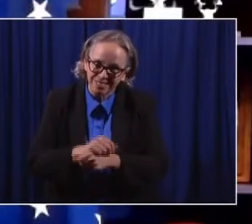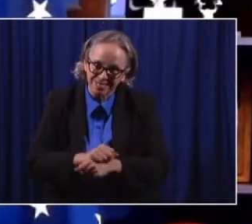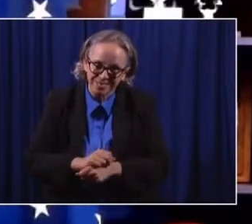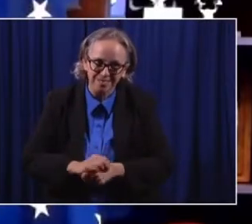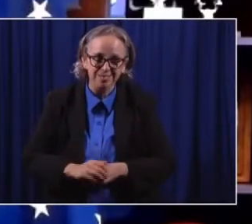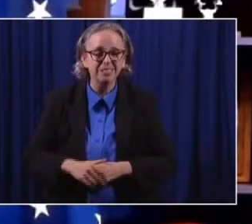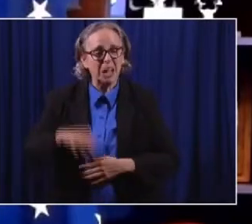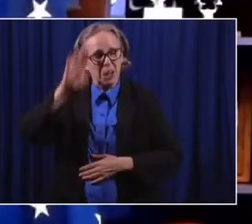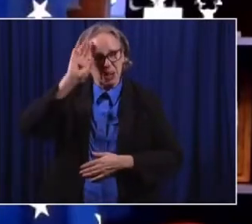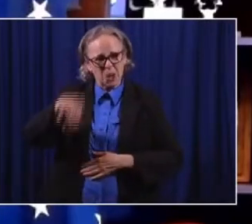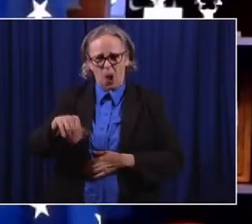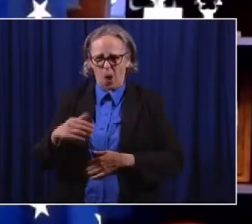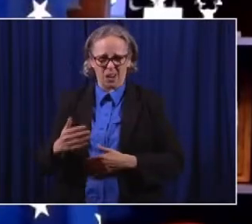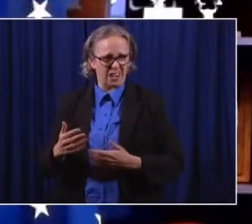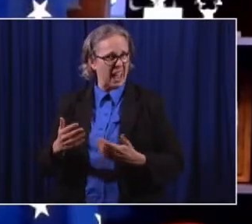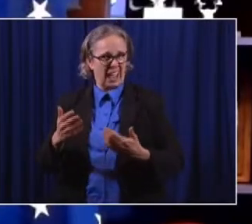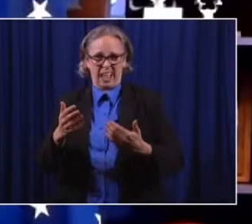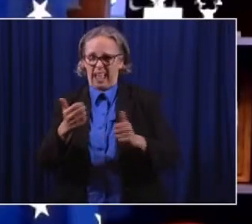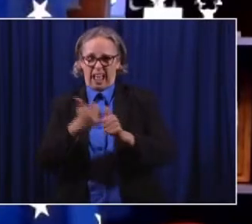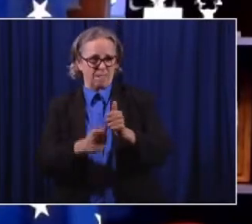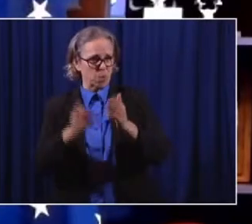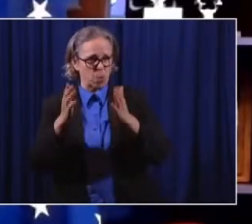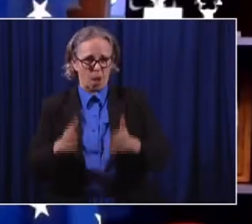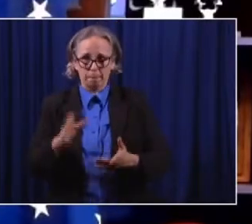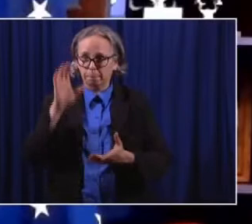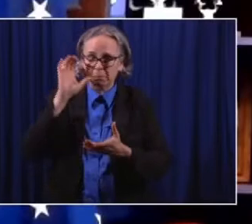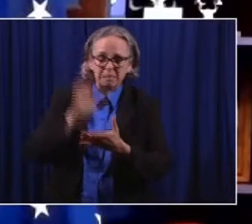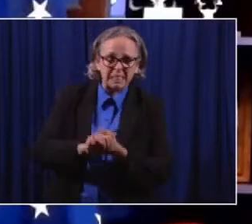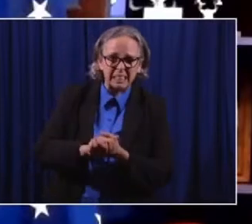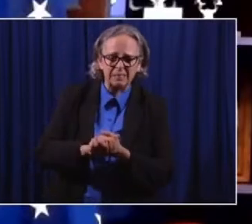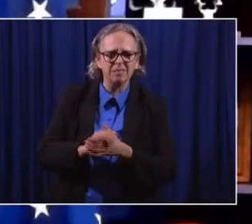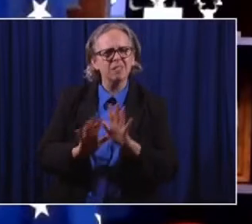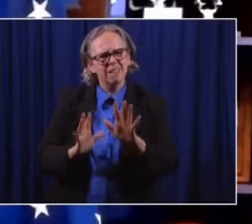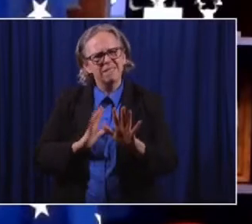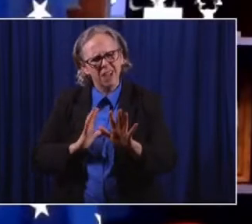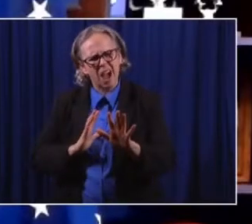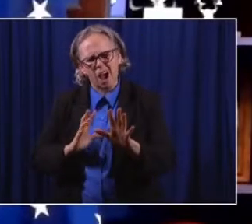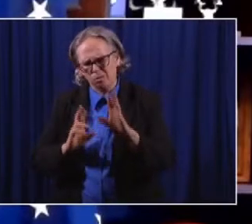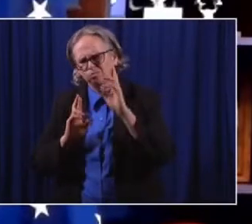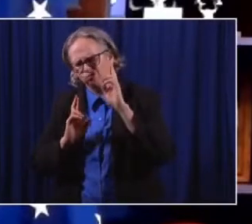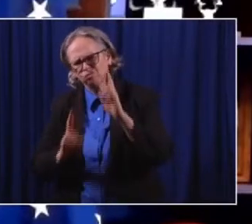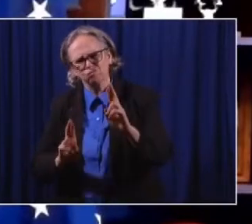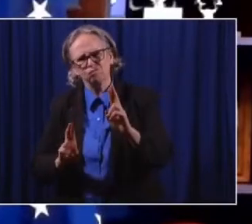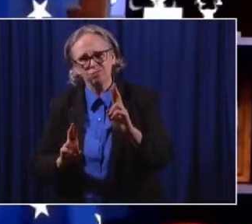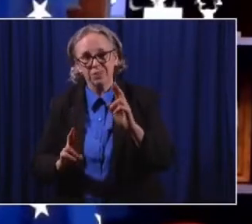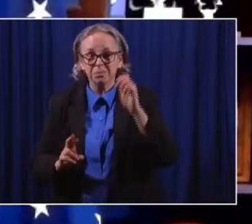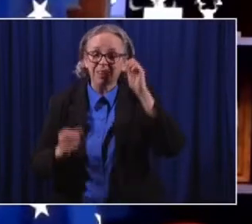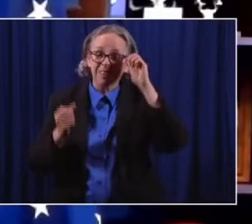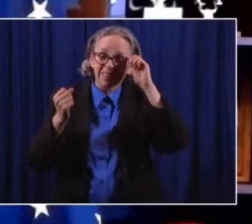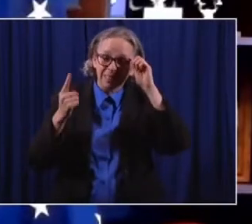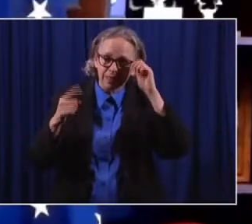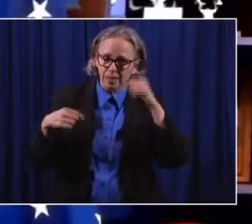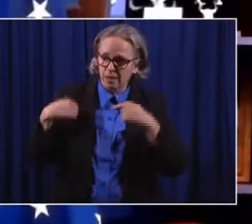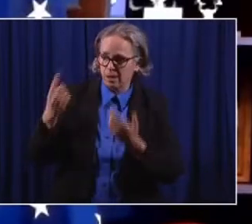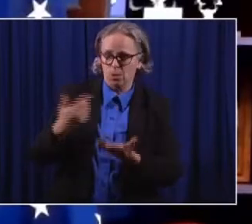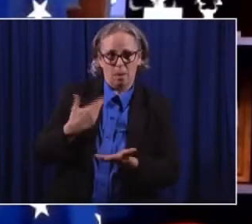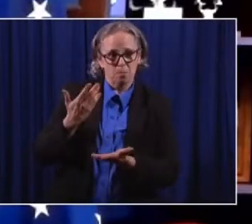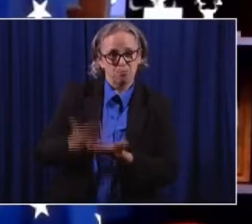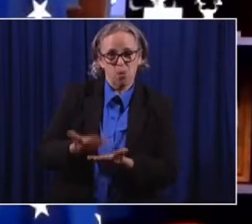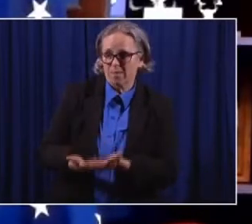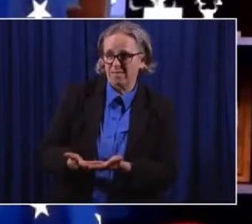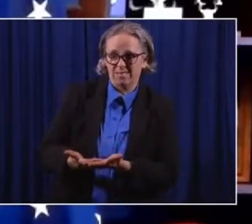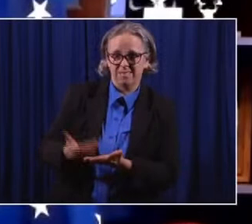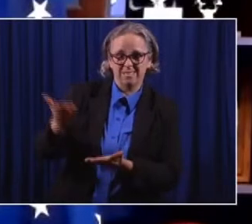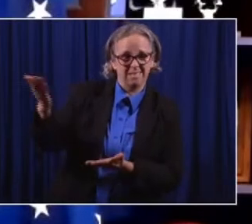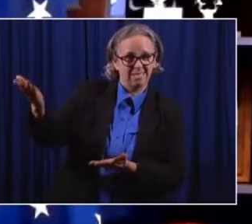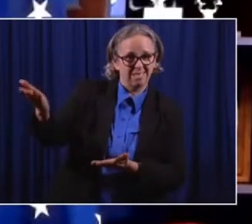that, and I respect that. But we've had success because we've been able to convince most people,